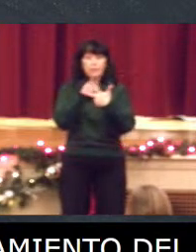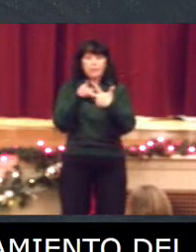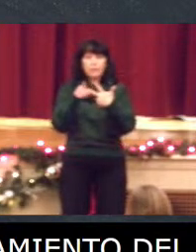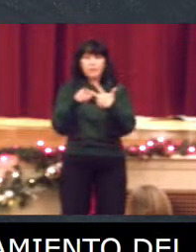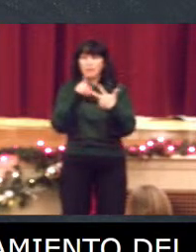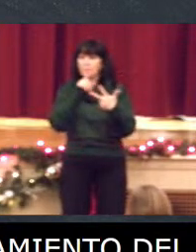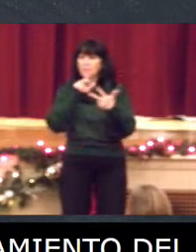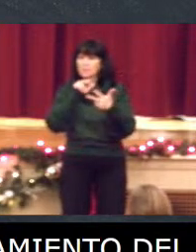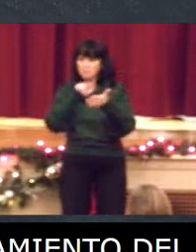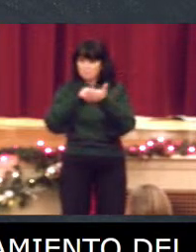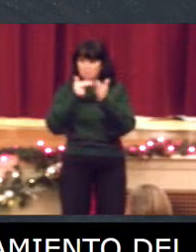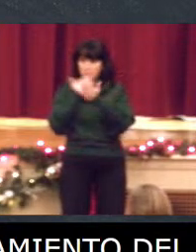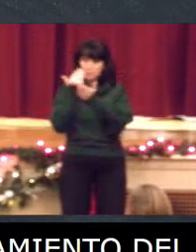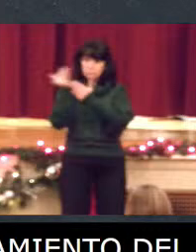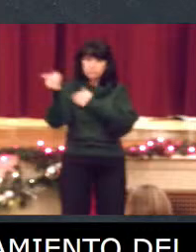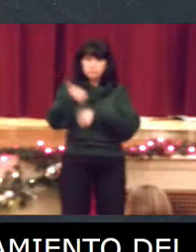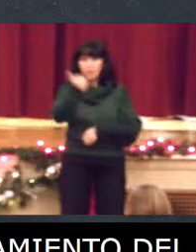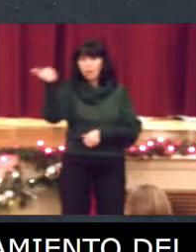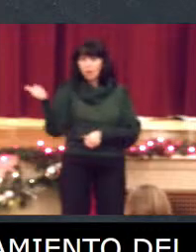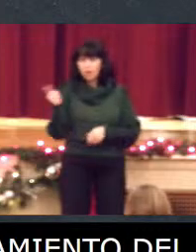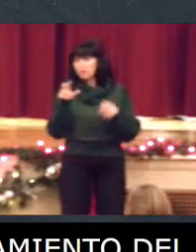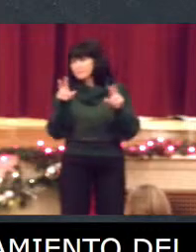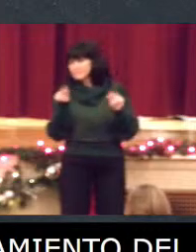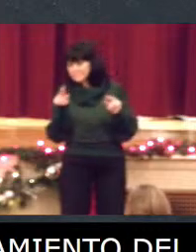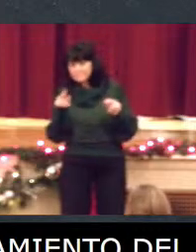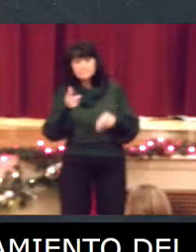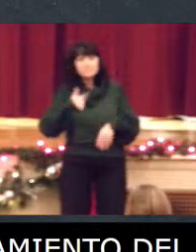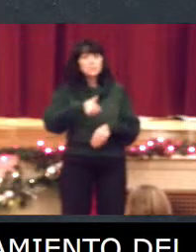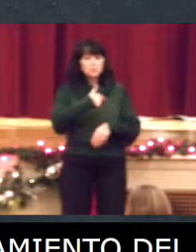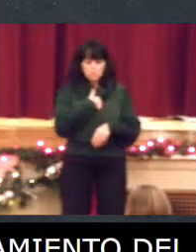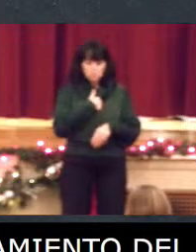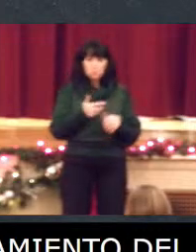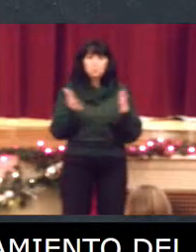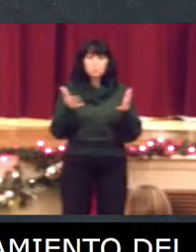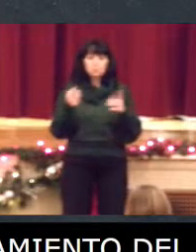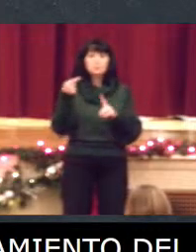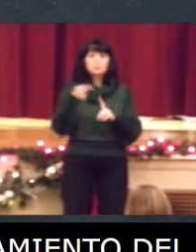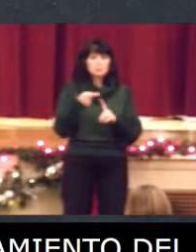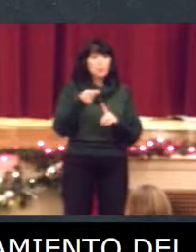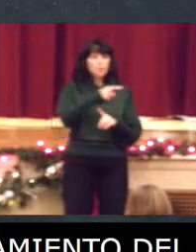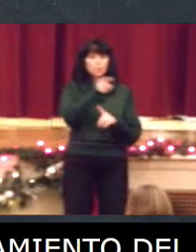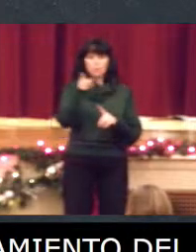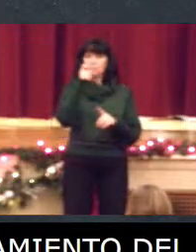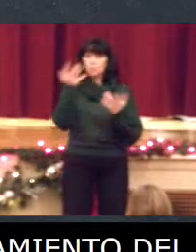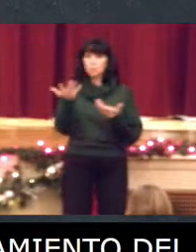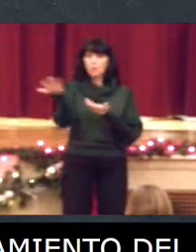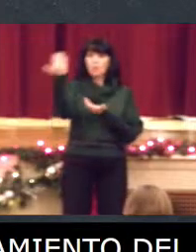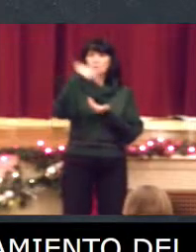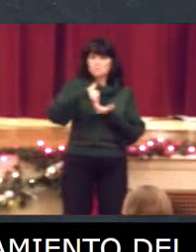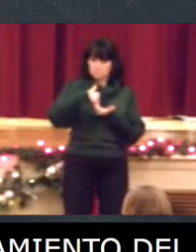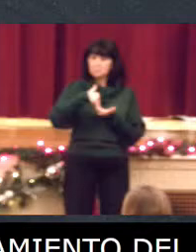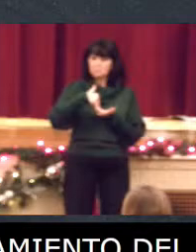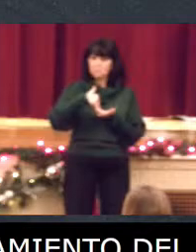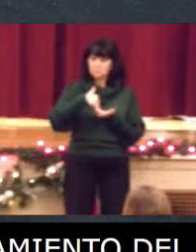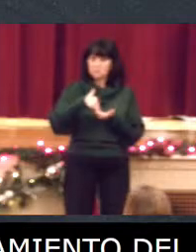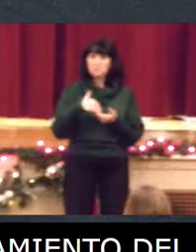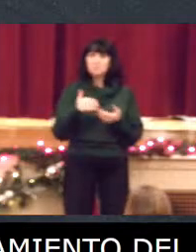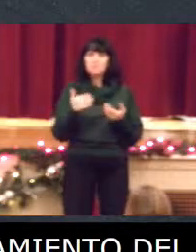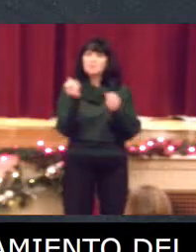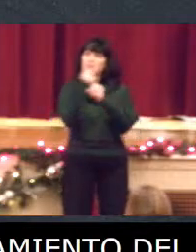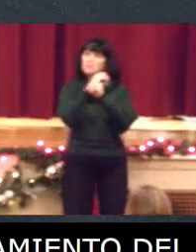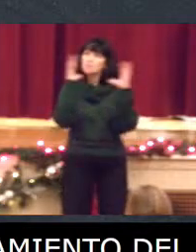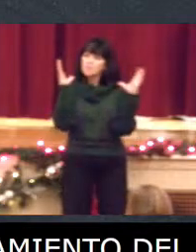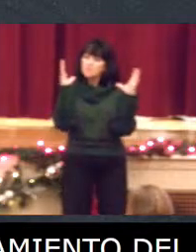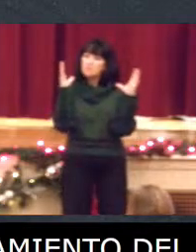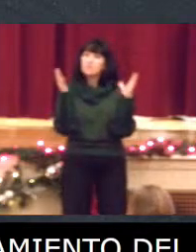has buildings or students that reside in the city if they will partner with us to build this collaborative. And what that looks like is asking